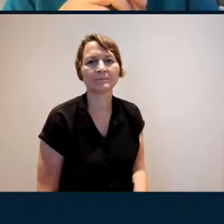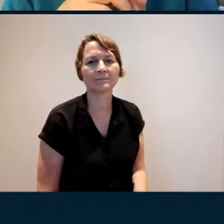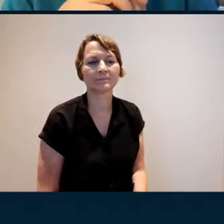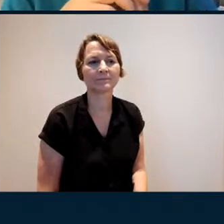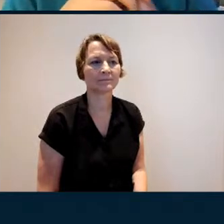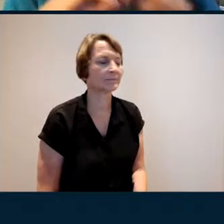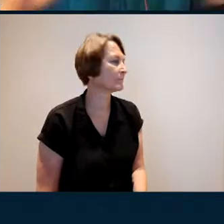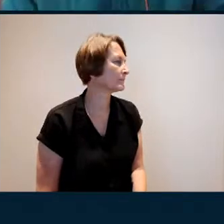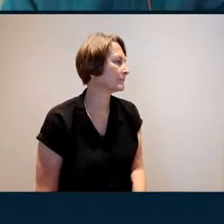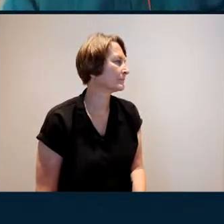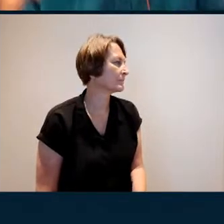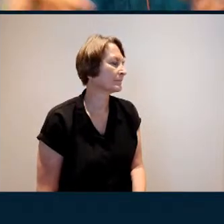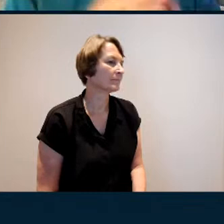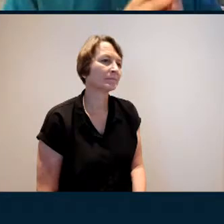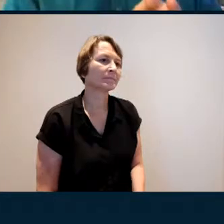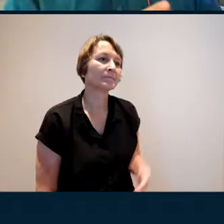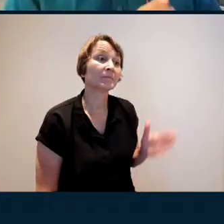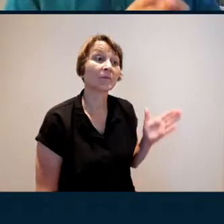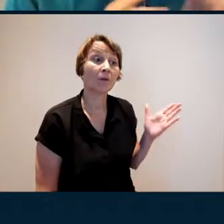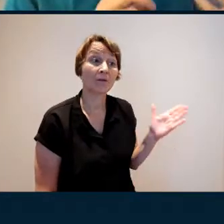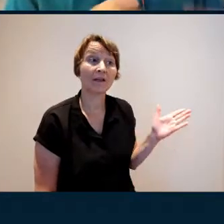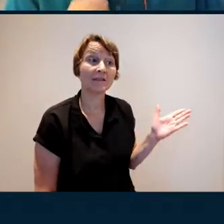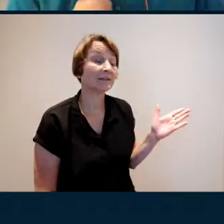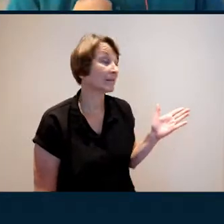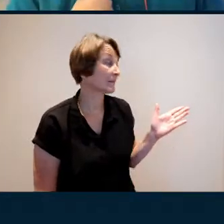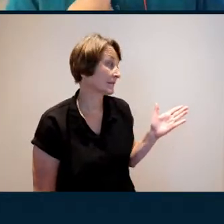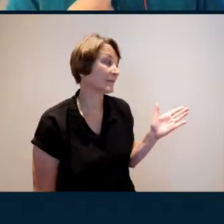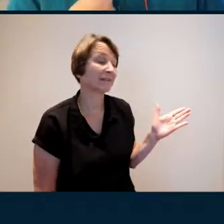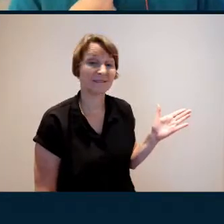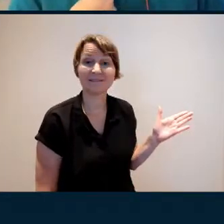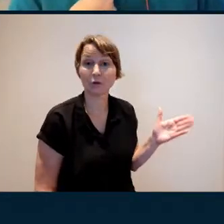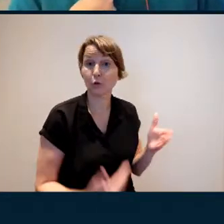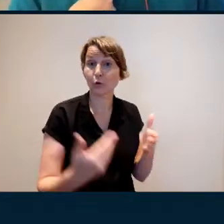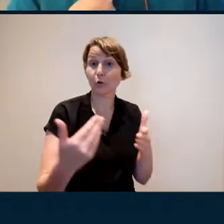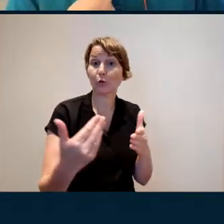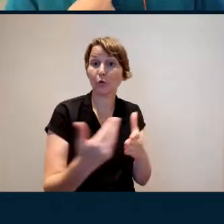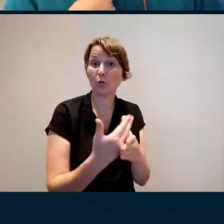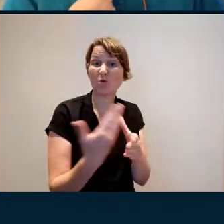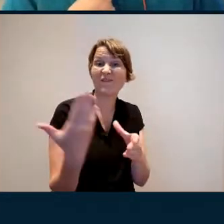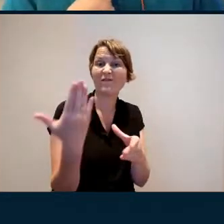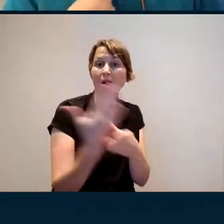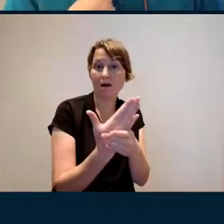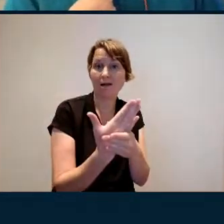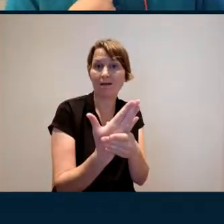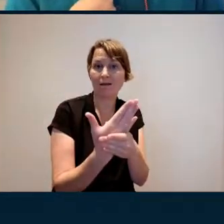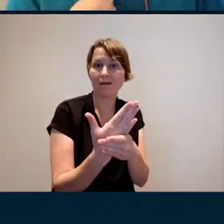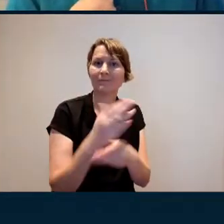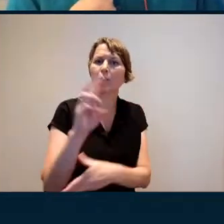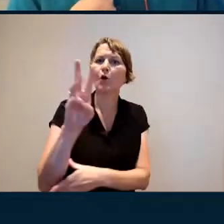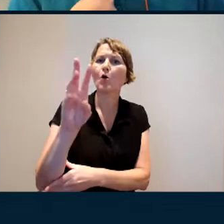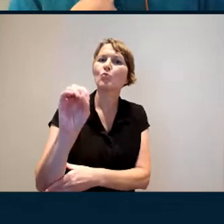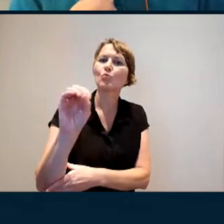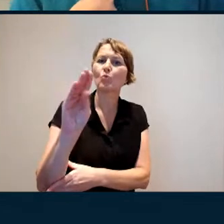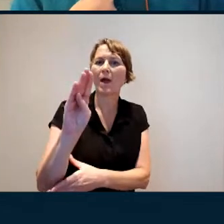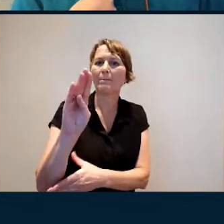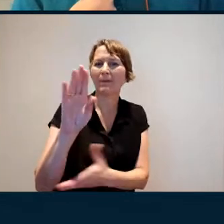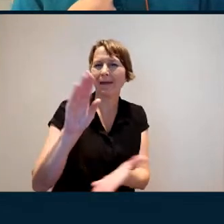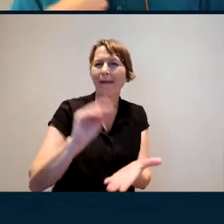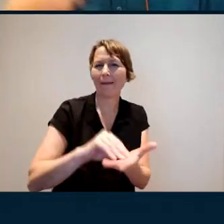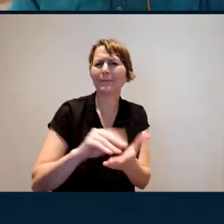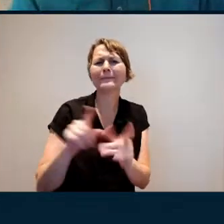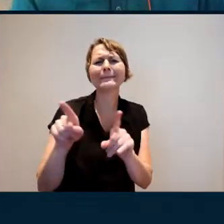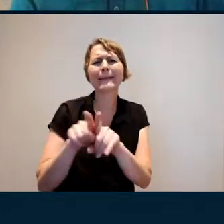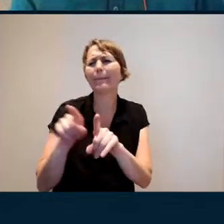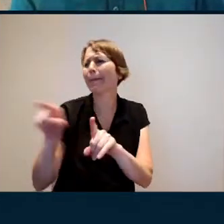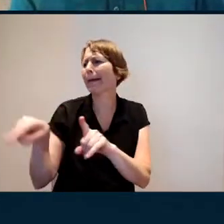Okay, so this is literally a file new project web app. This is what you would get in Visual Studio if you did